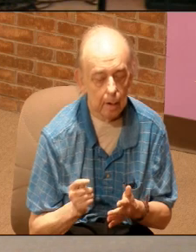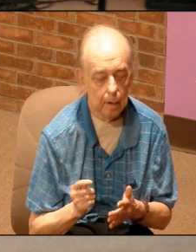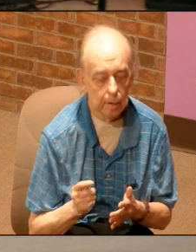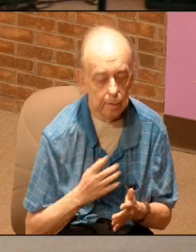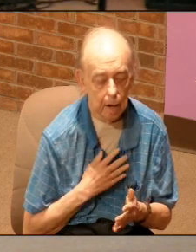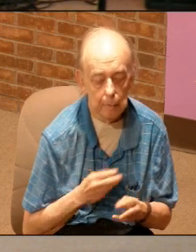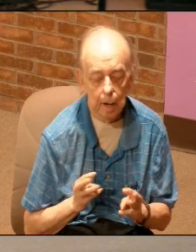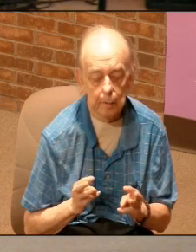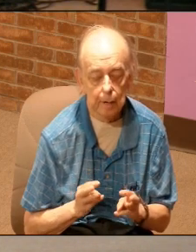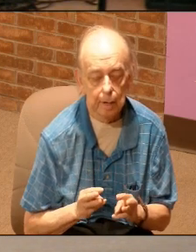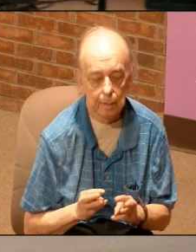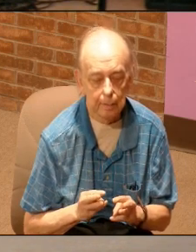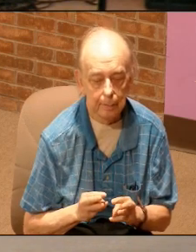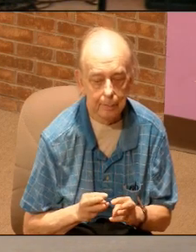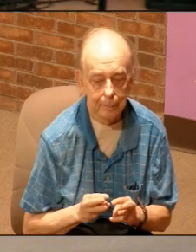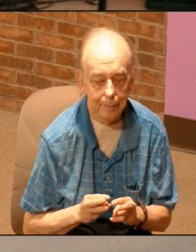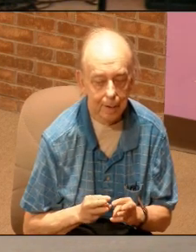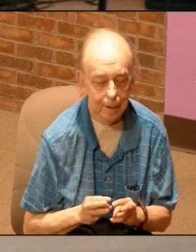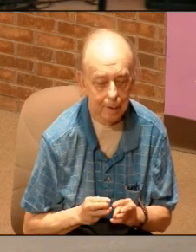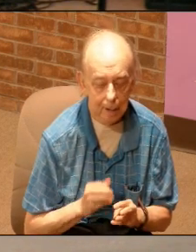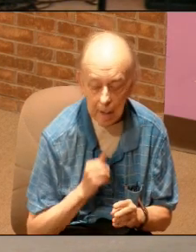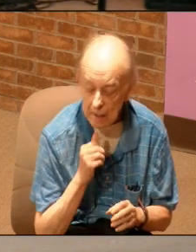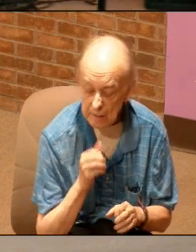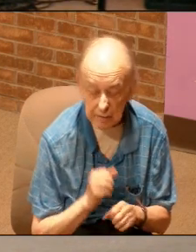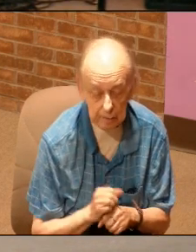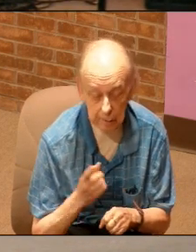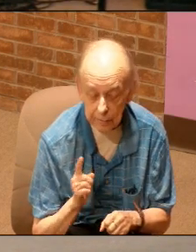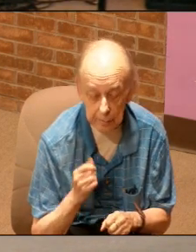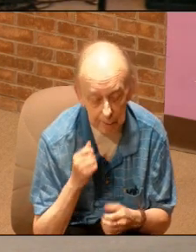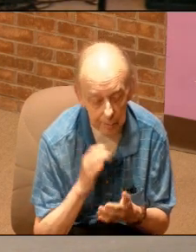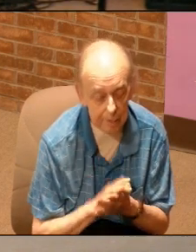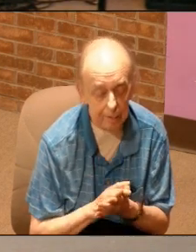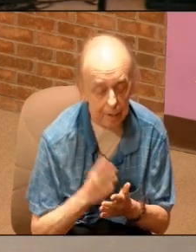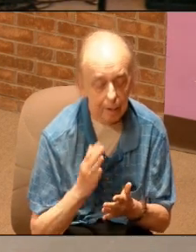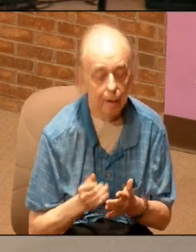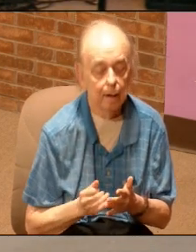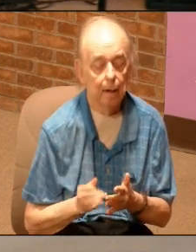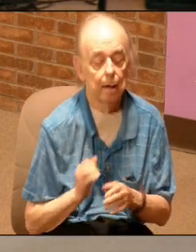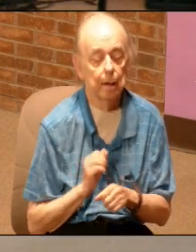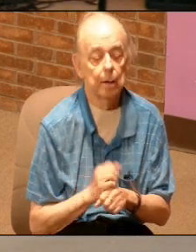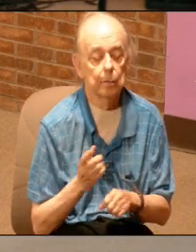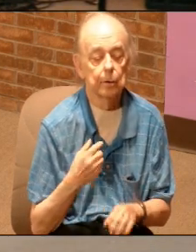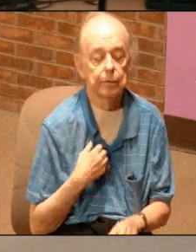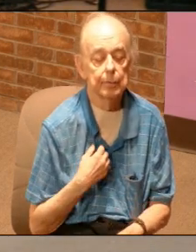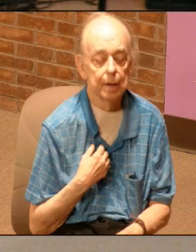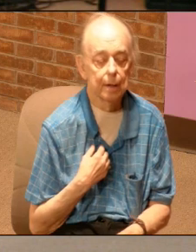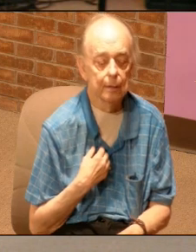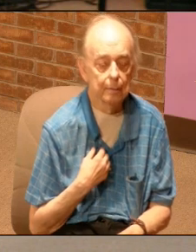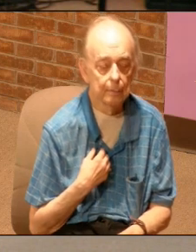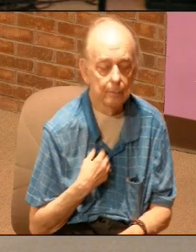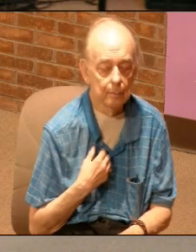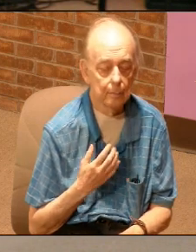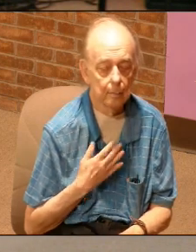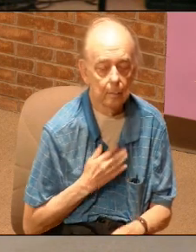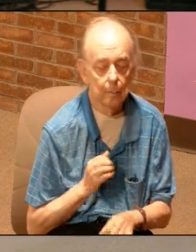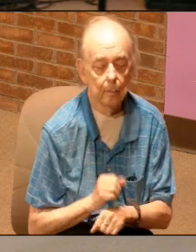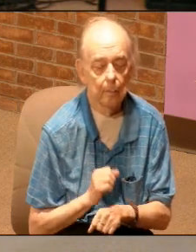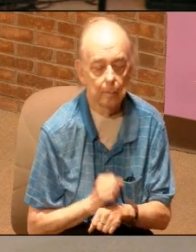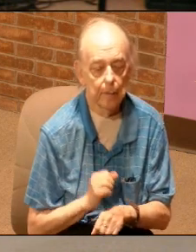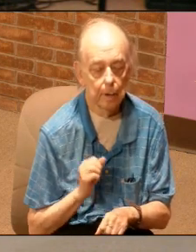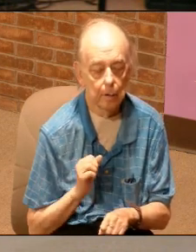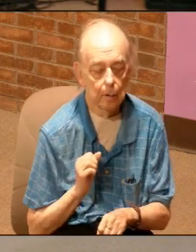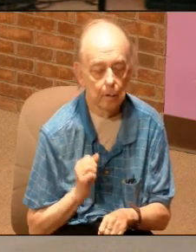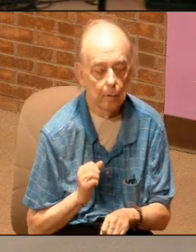my way. And it doesn't work. Because that works for me. My habits work